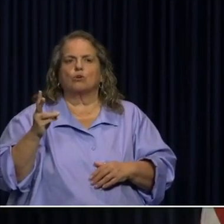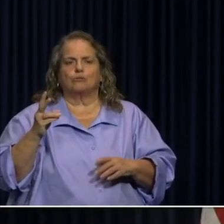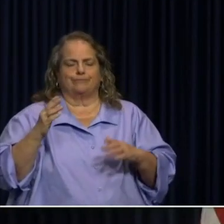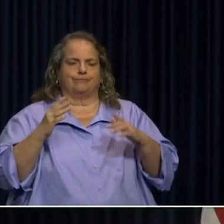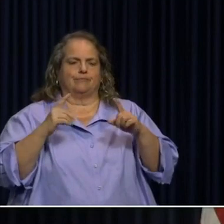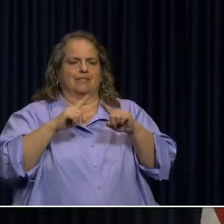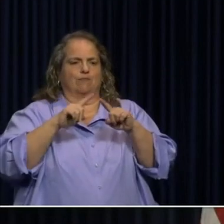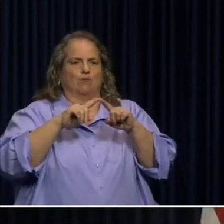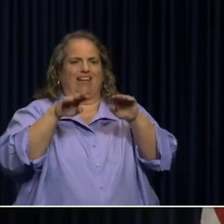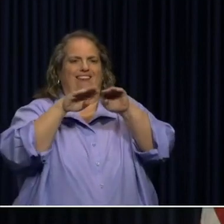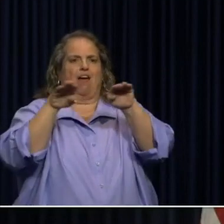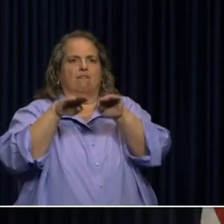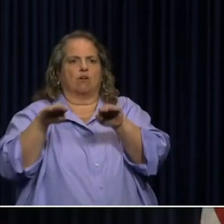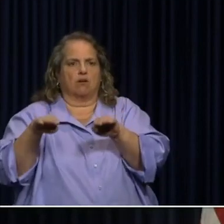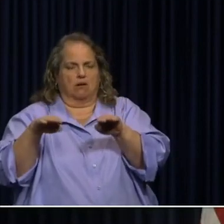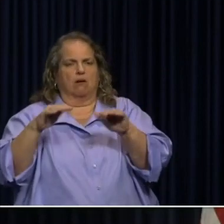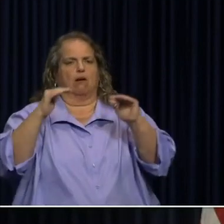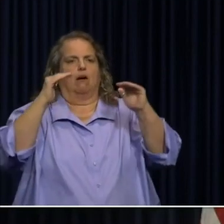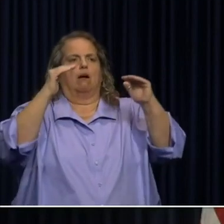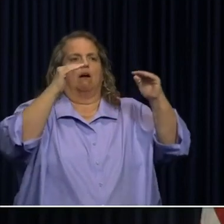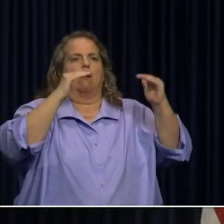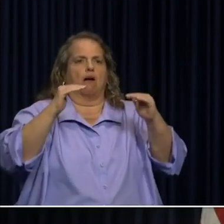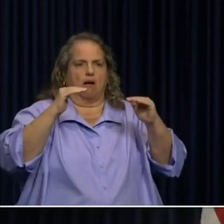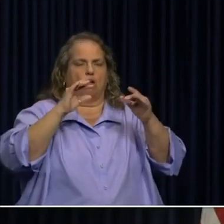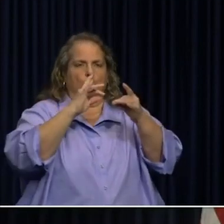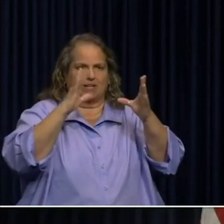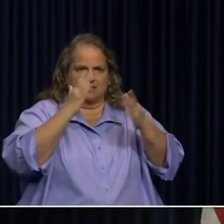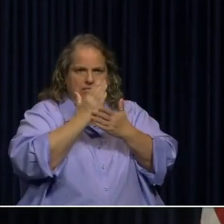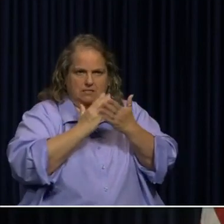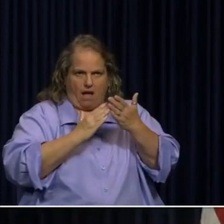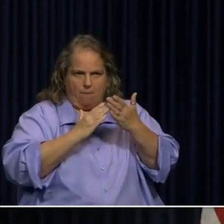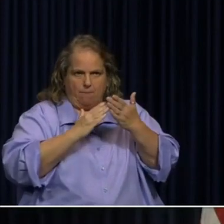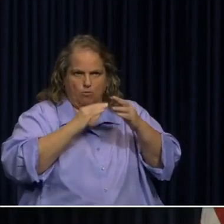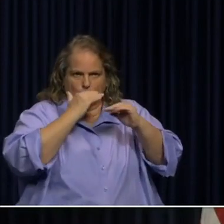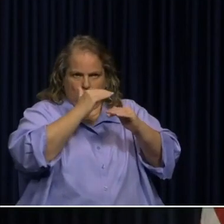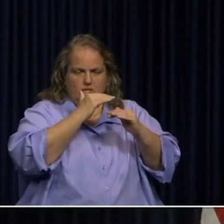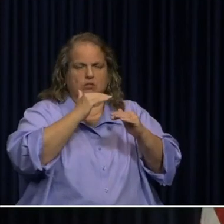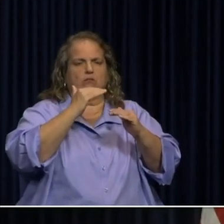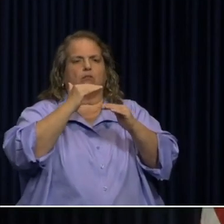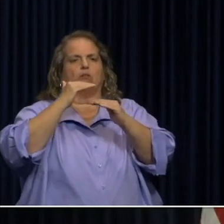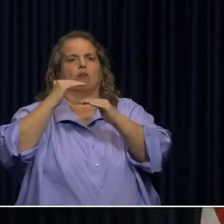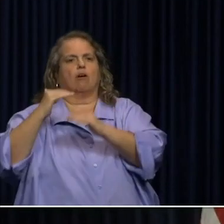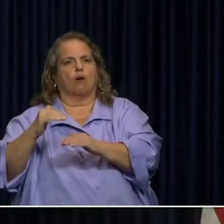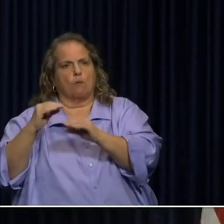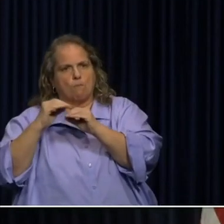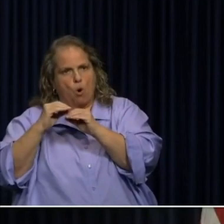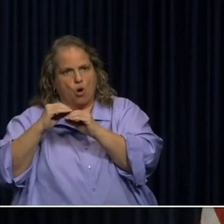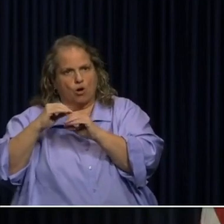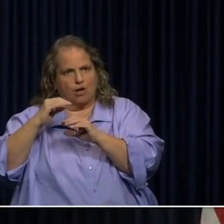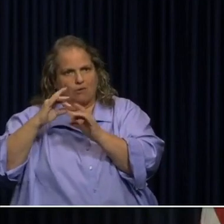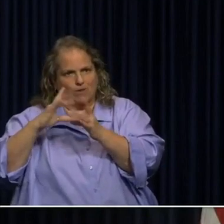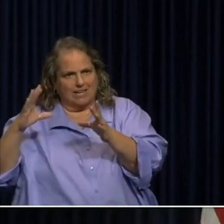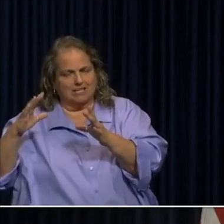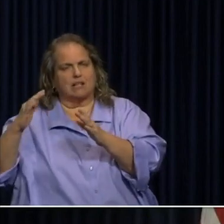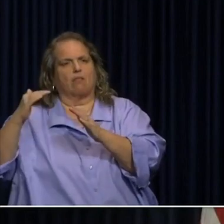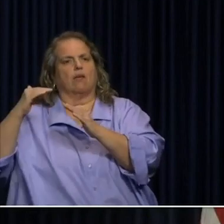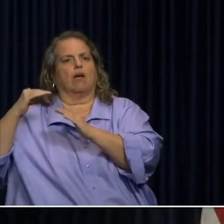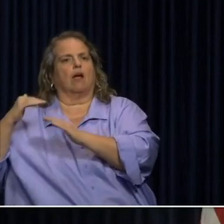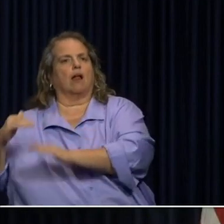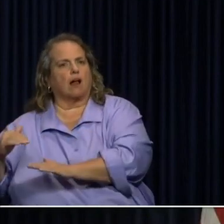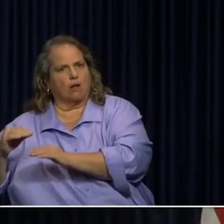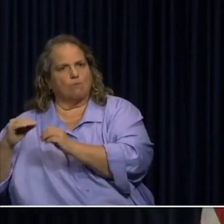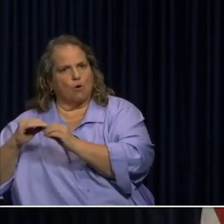multi-tiered step down when we are able to do it on both types of restrictions and